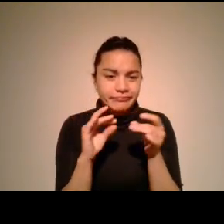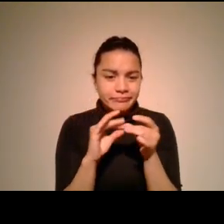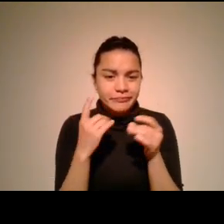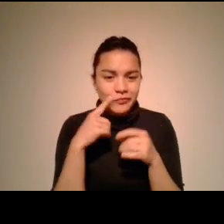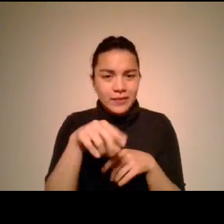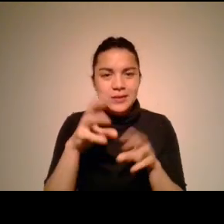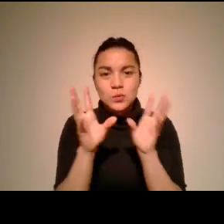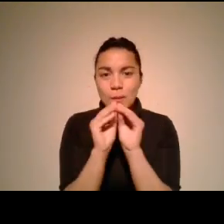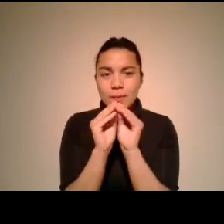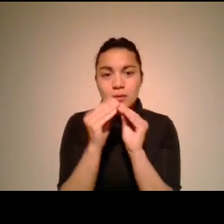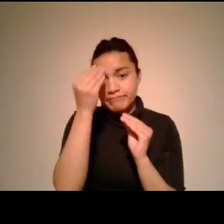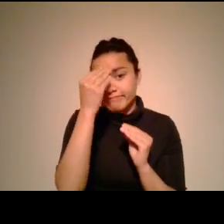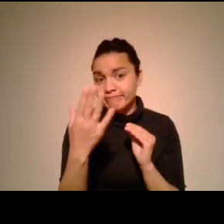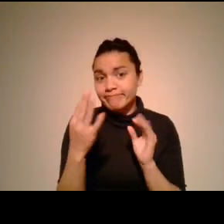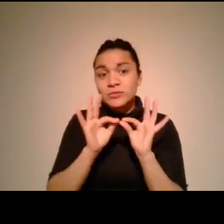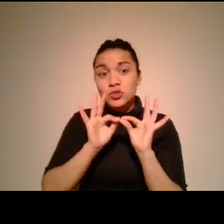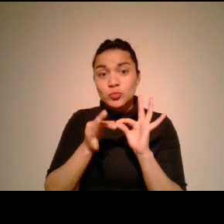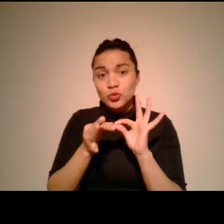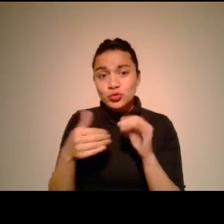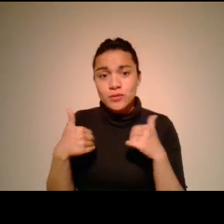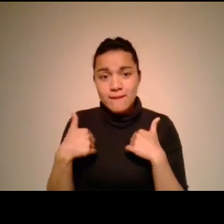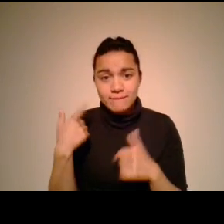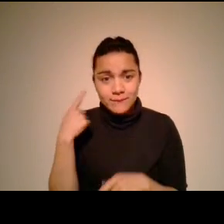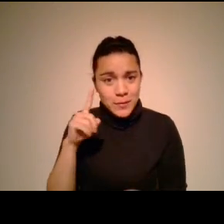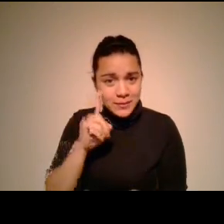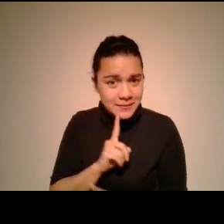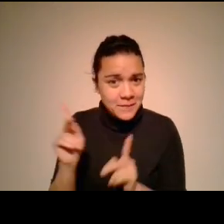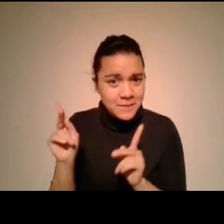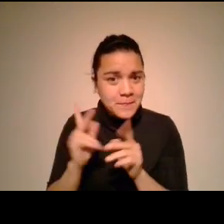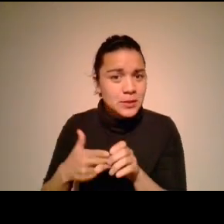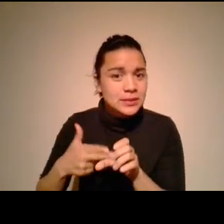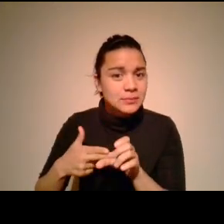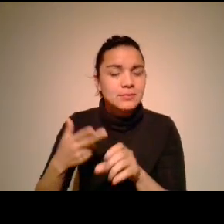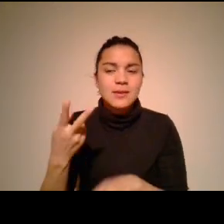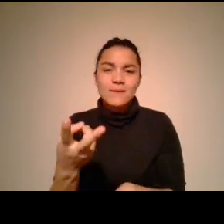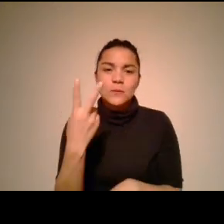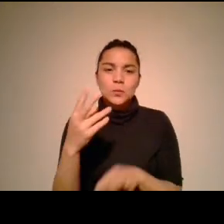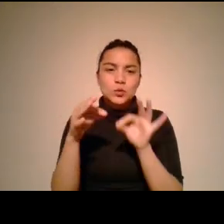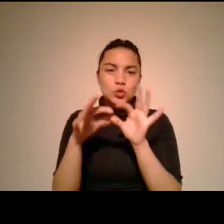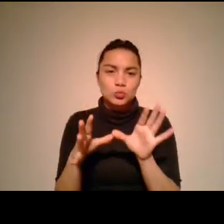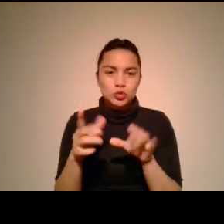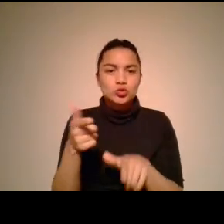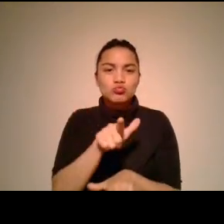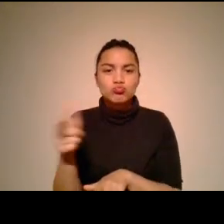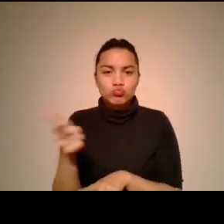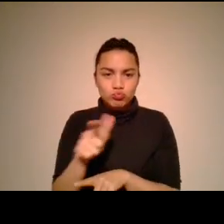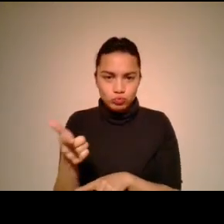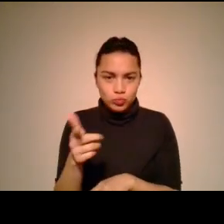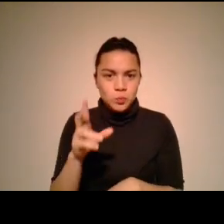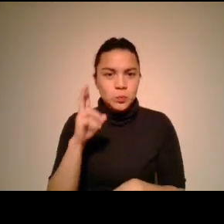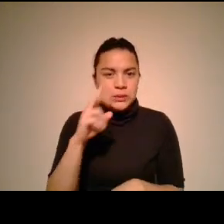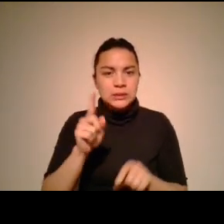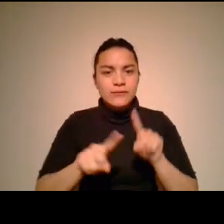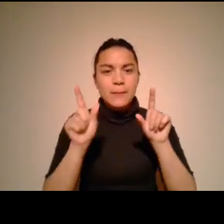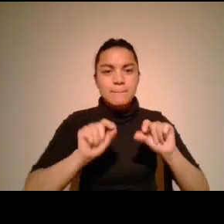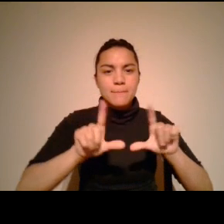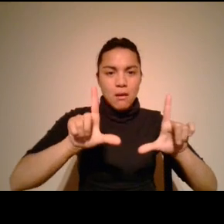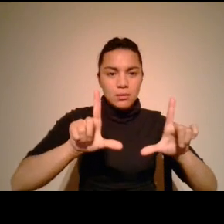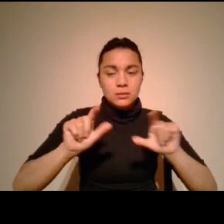is being interpreted for the deaf. So there are going to be 2 interpreters working in separate video channels. And